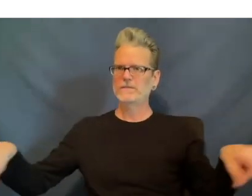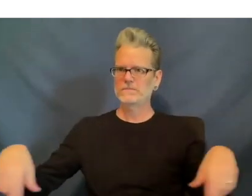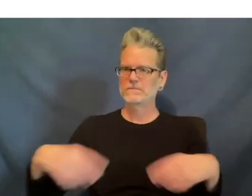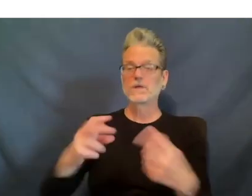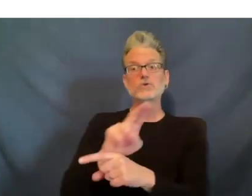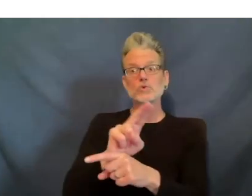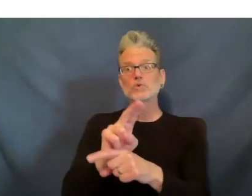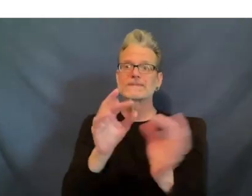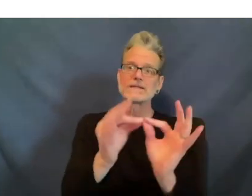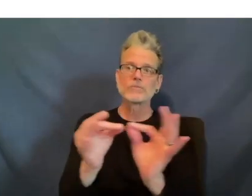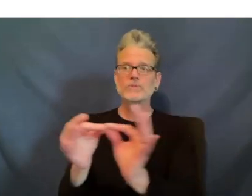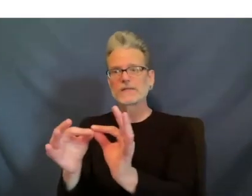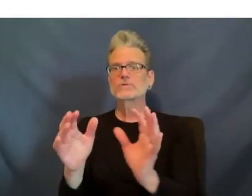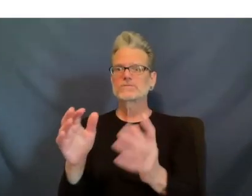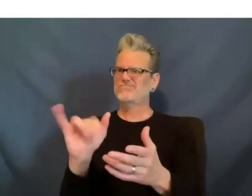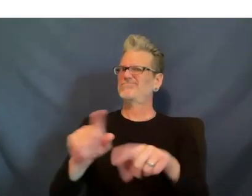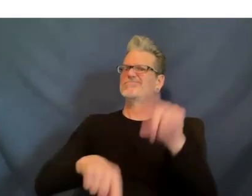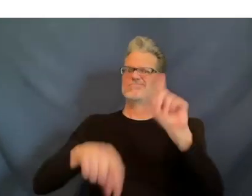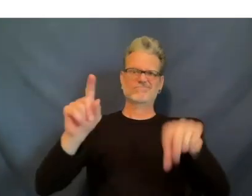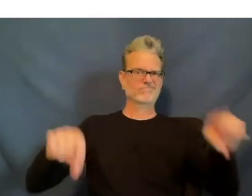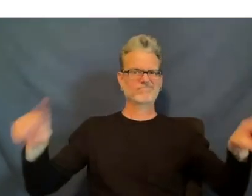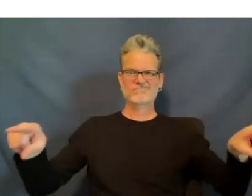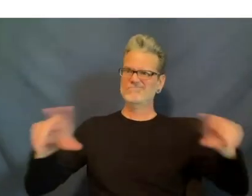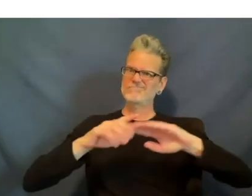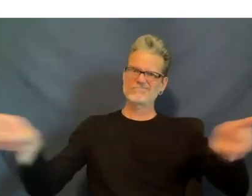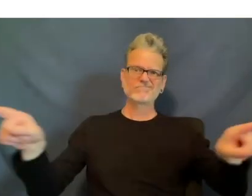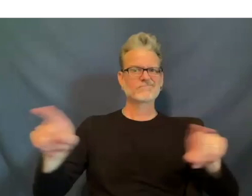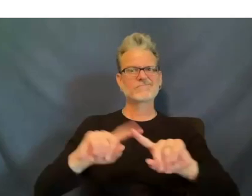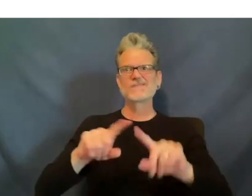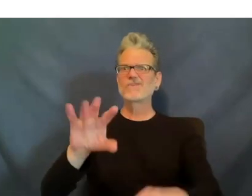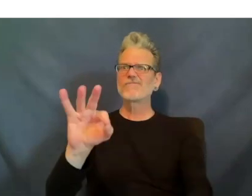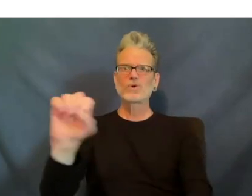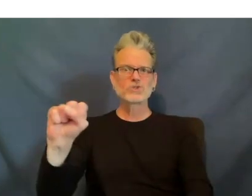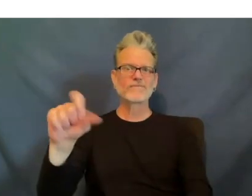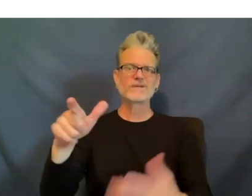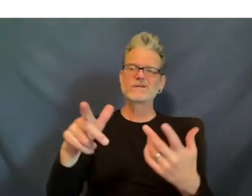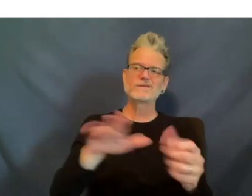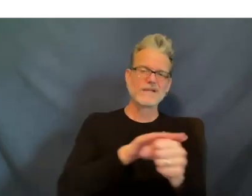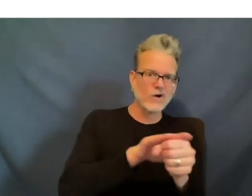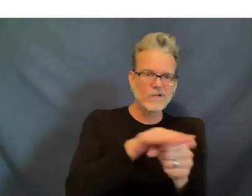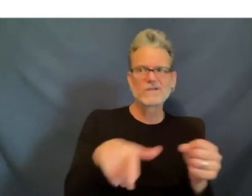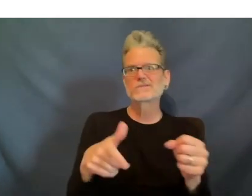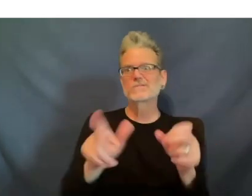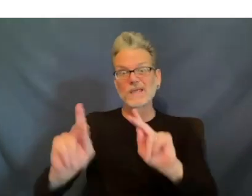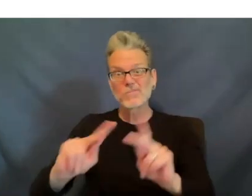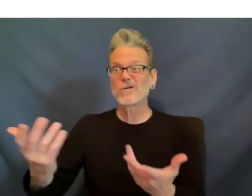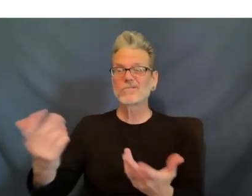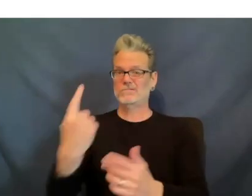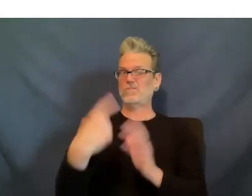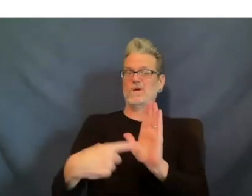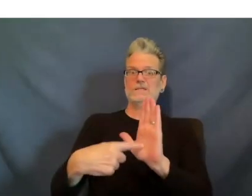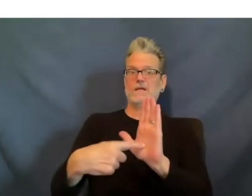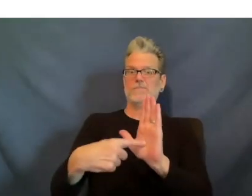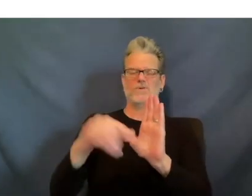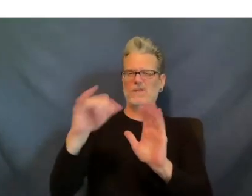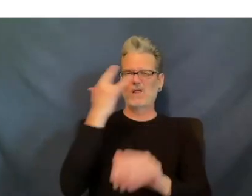these agreements also varies across different Forest Service deputy areas, regions, and people. So one example of what that